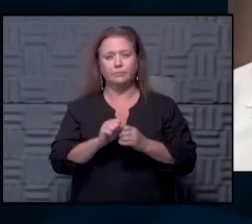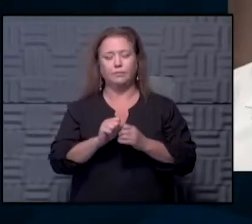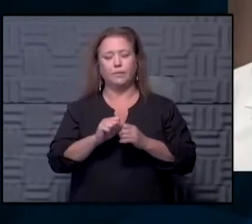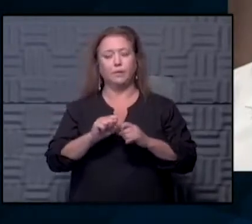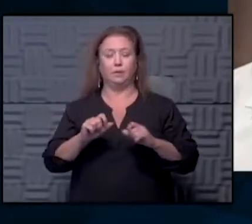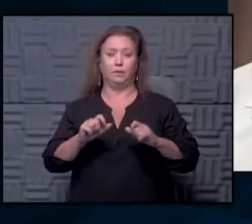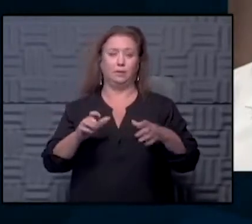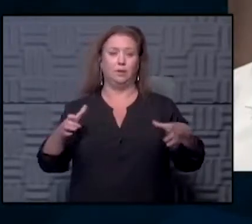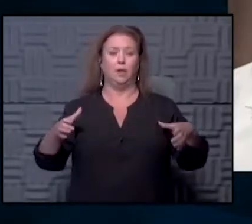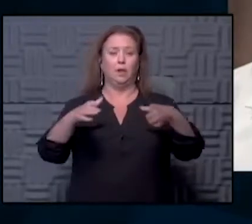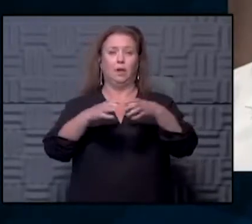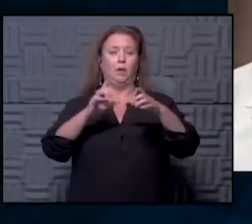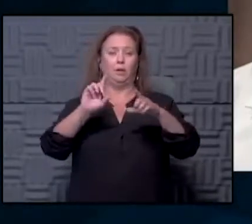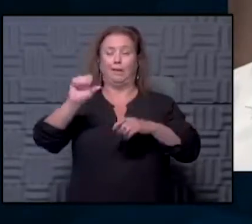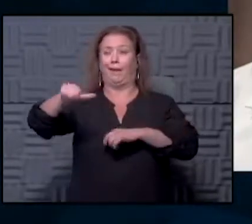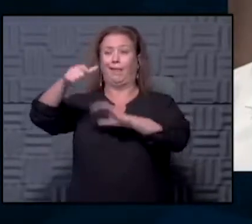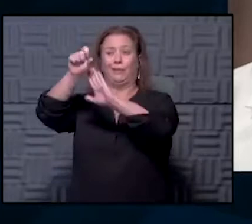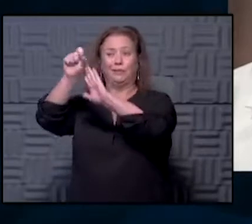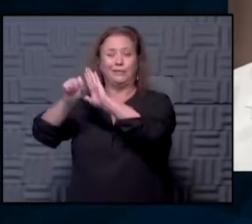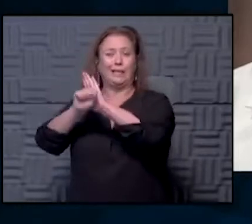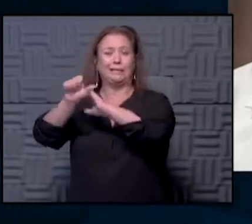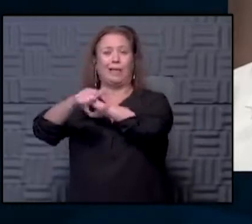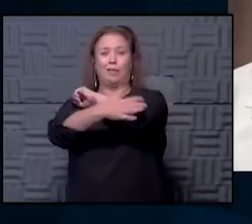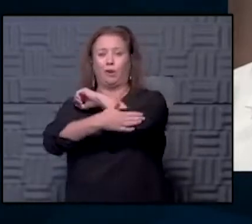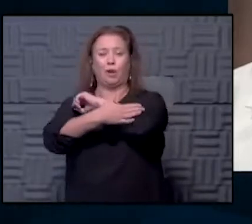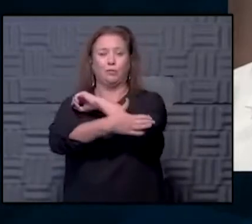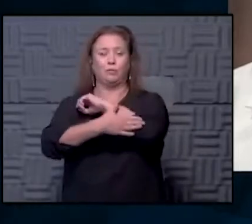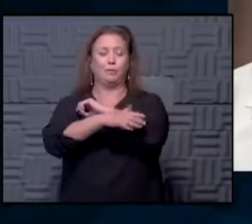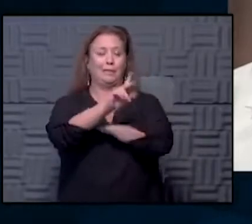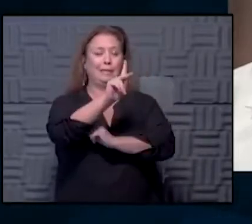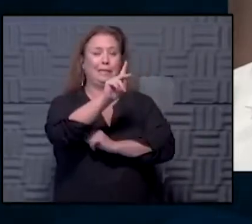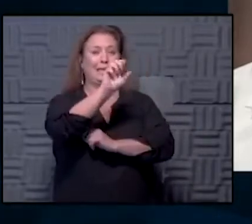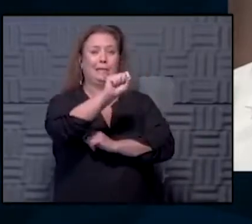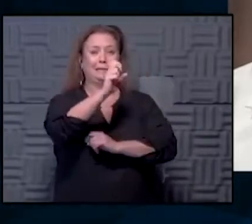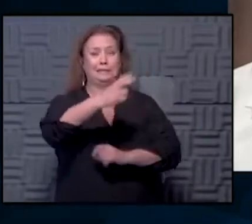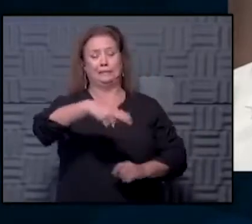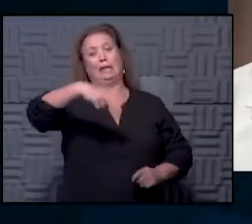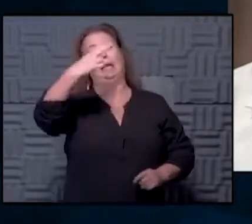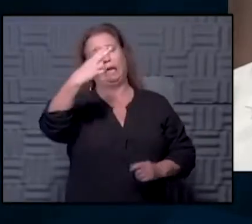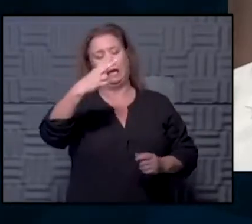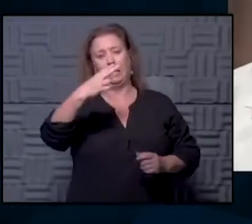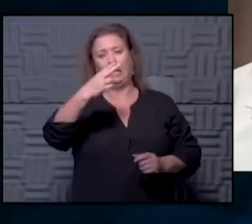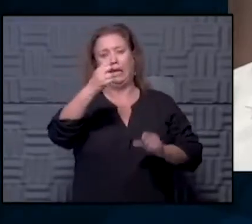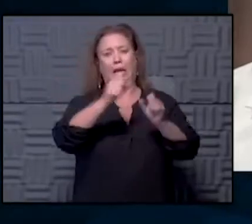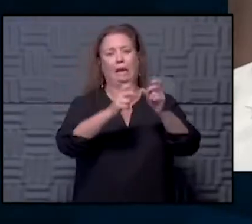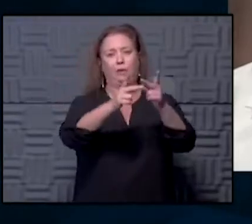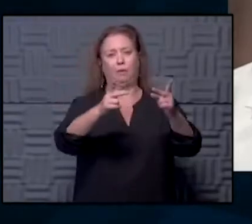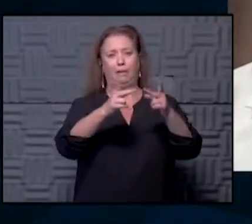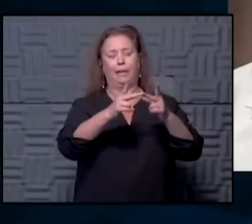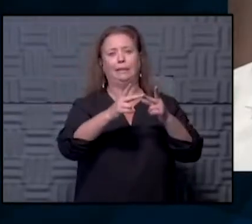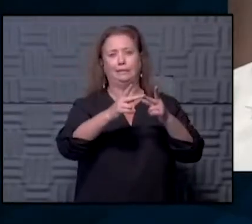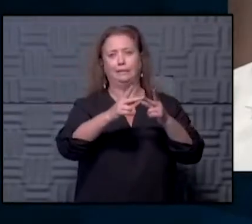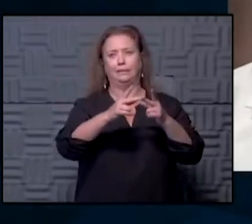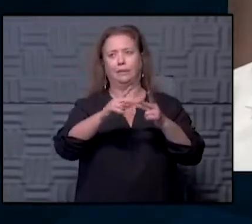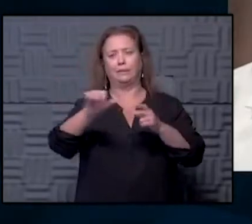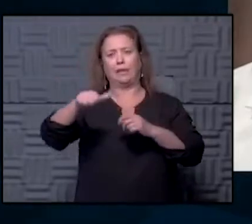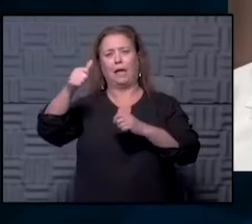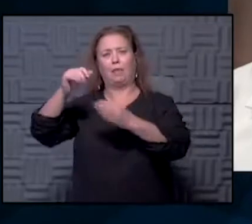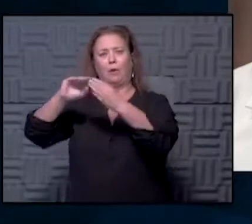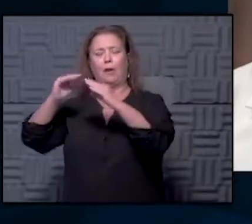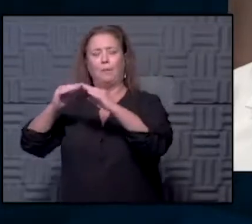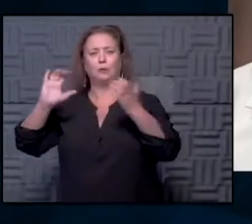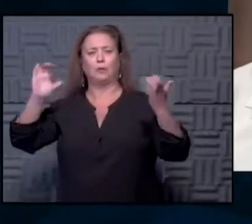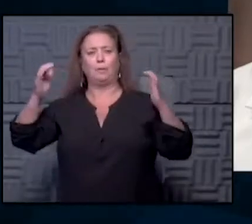along we've been doing it for other states and other countries, but because Kansas is so high, almost every place other than Kansas has lower numbers than we do.